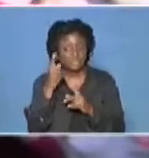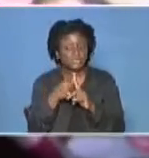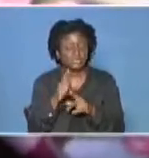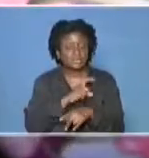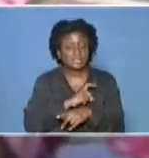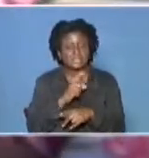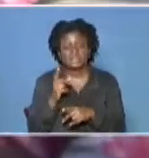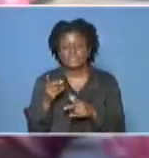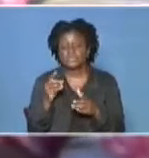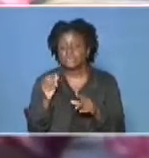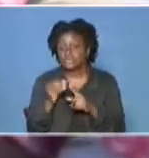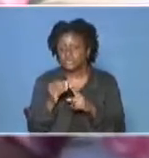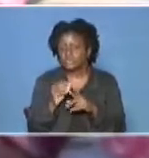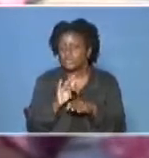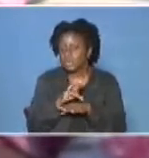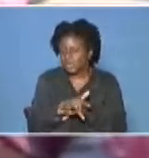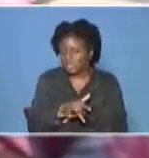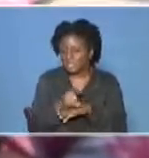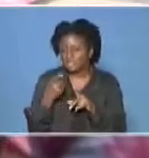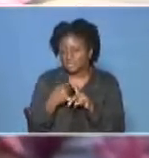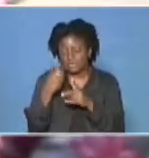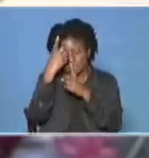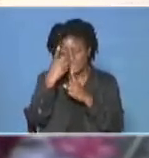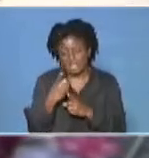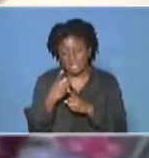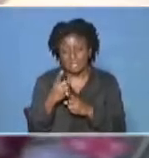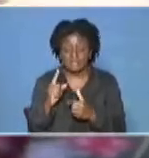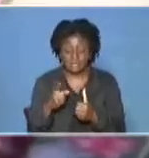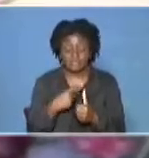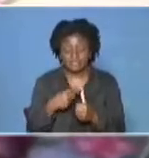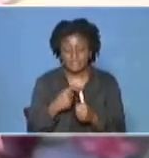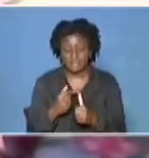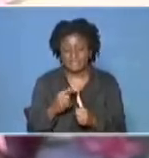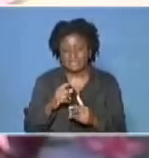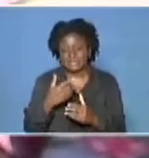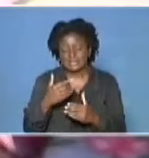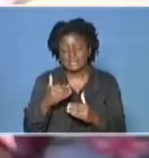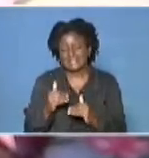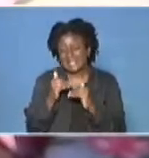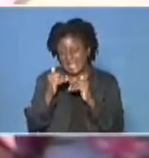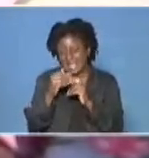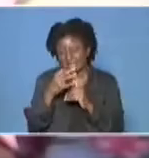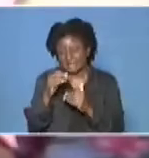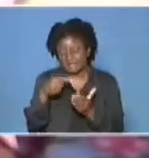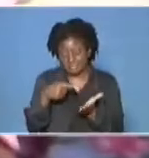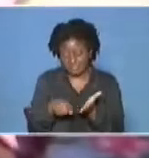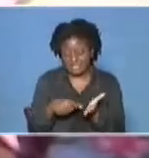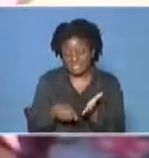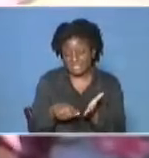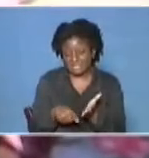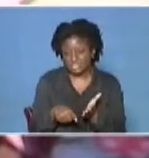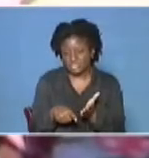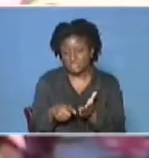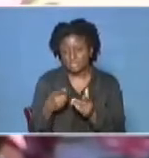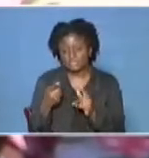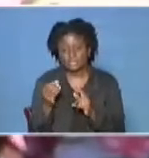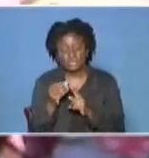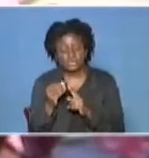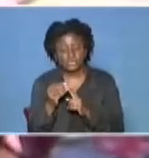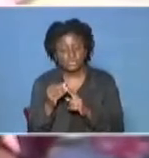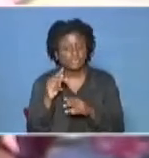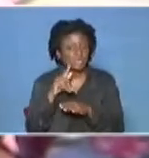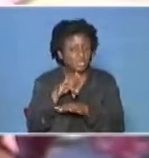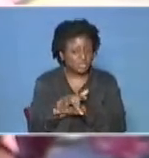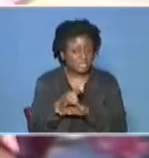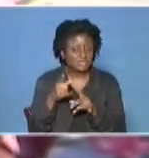us to determine that. We're in the infancy stage of this investigation, so it's too early to determine that.